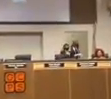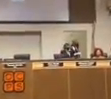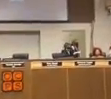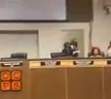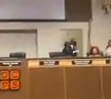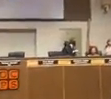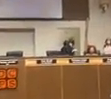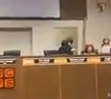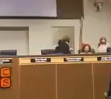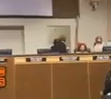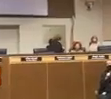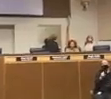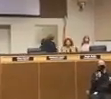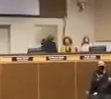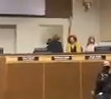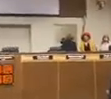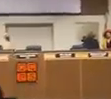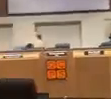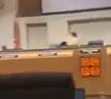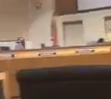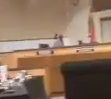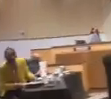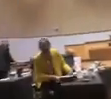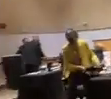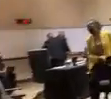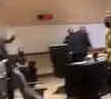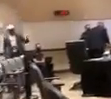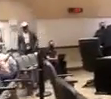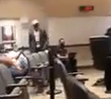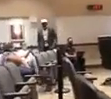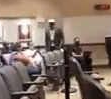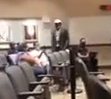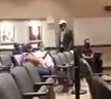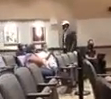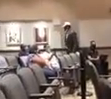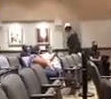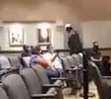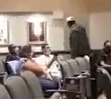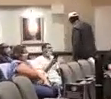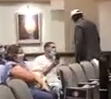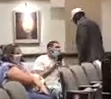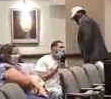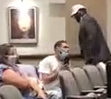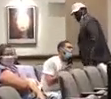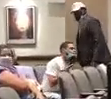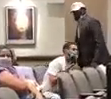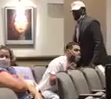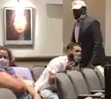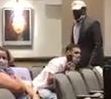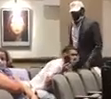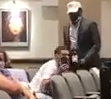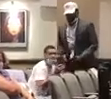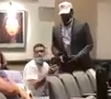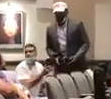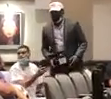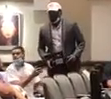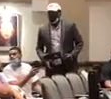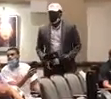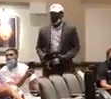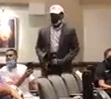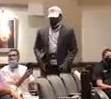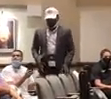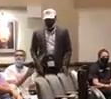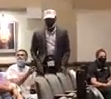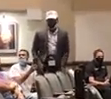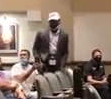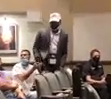I'll be right here. No, you're out of order. You work for us. Remember, election is coming up soon. He's running for Val Deming's